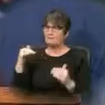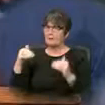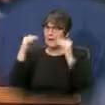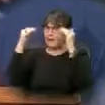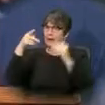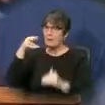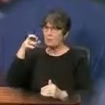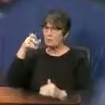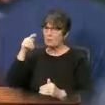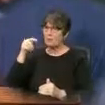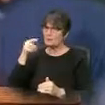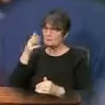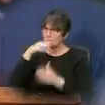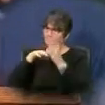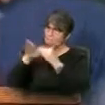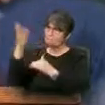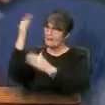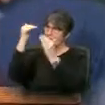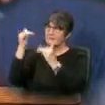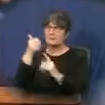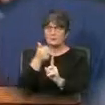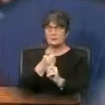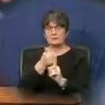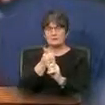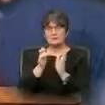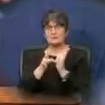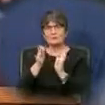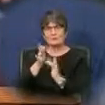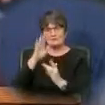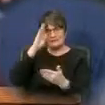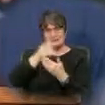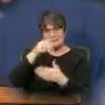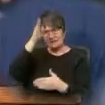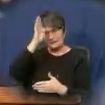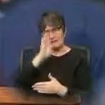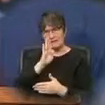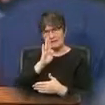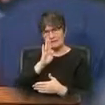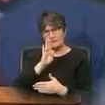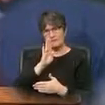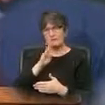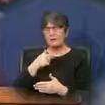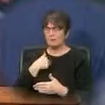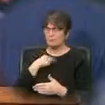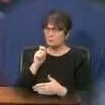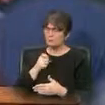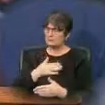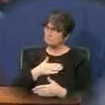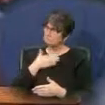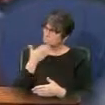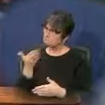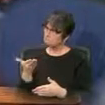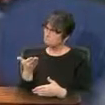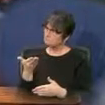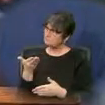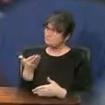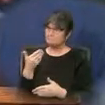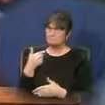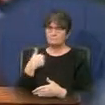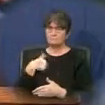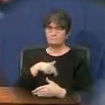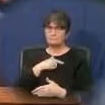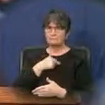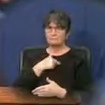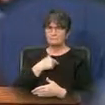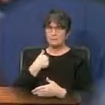has passed through the heavens, Jesus, the Son of God, let us hold fast to our confession. For we do not have a